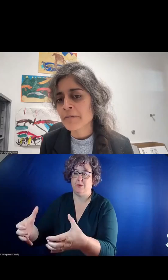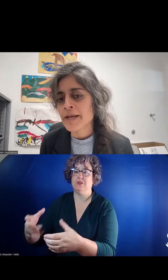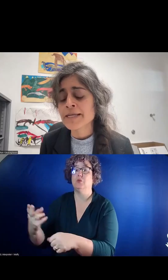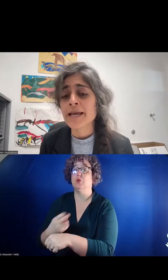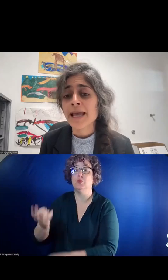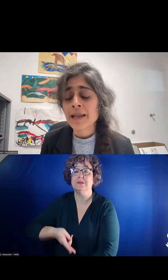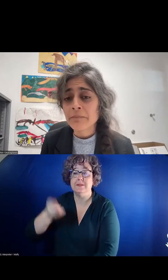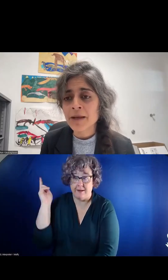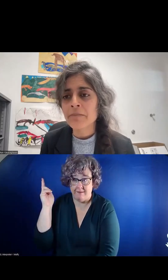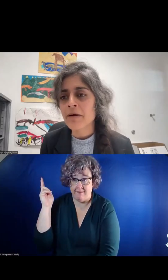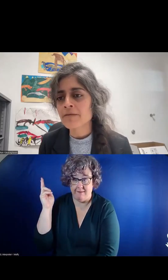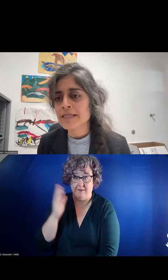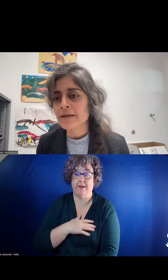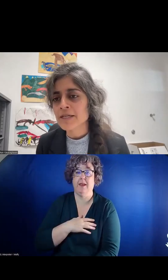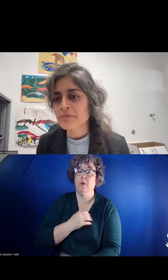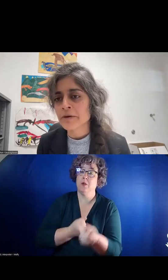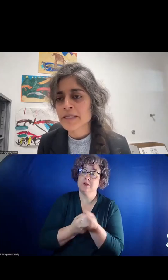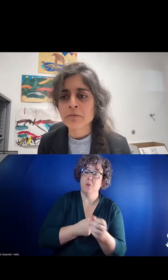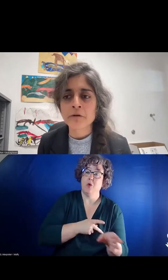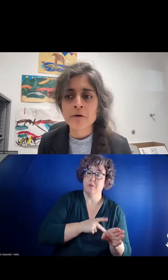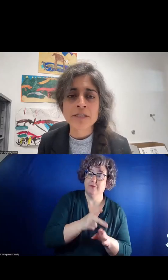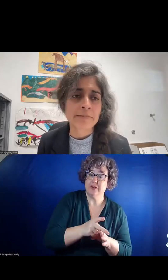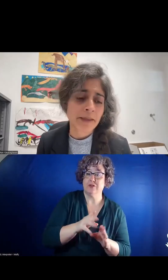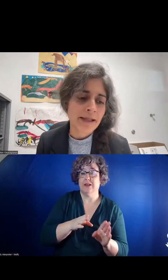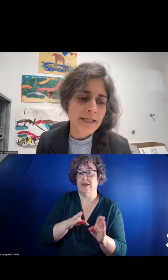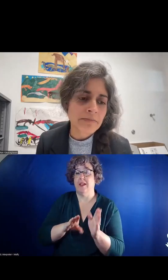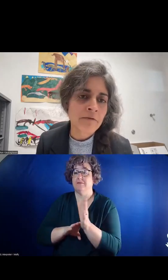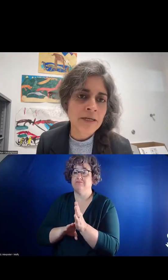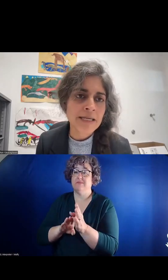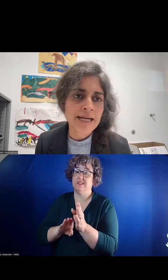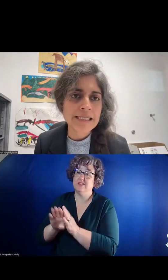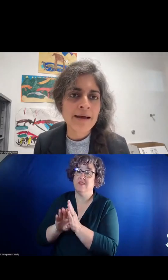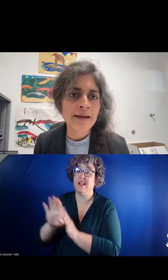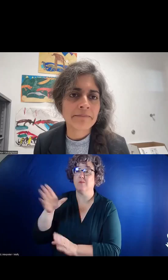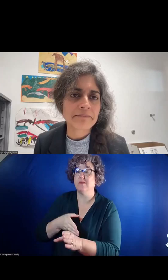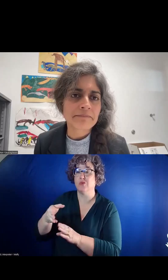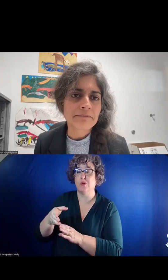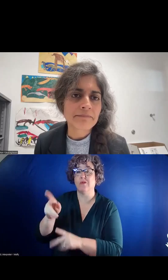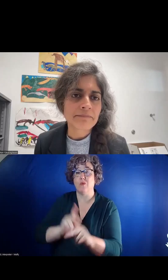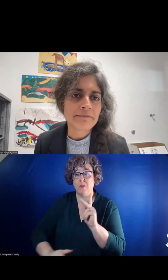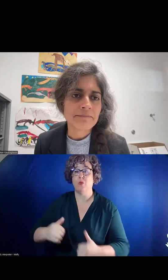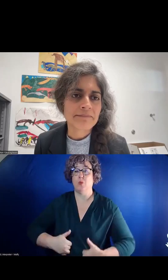career development in being part of this lived experience workforce. Let's move on to the next slide.